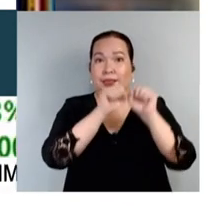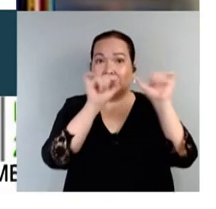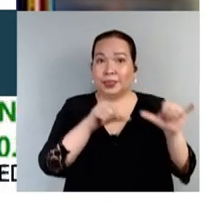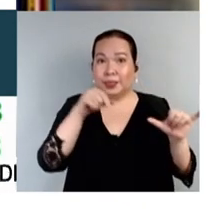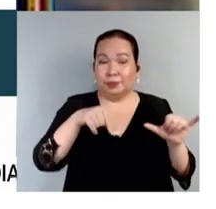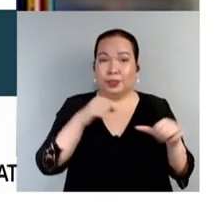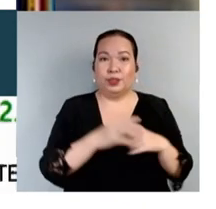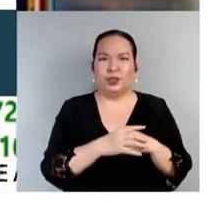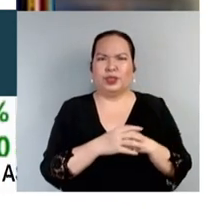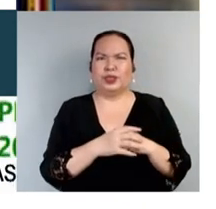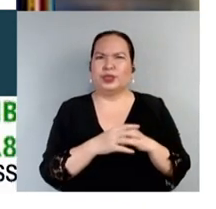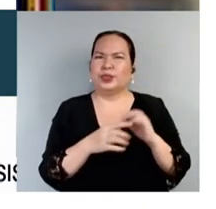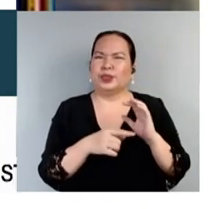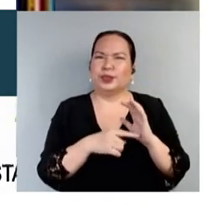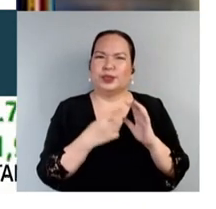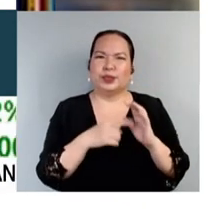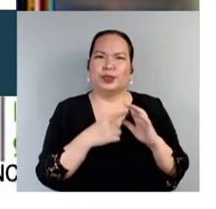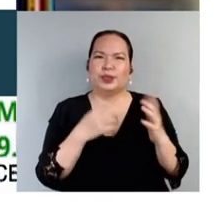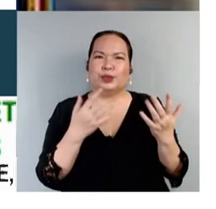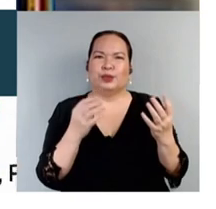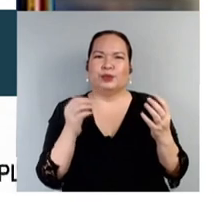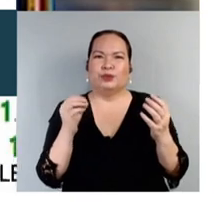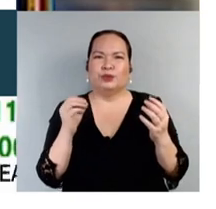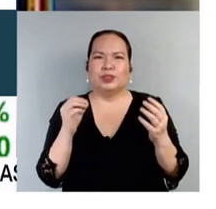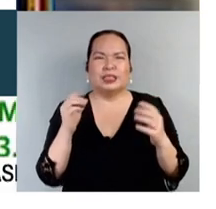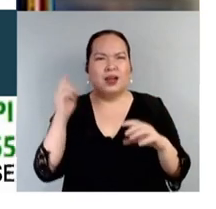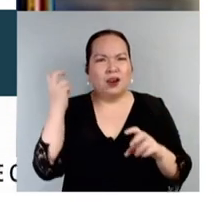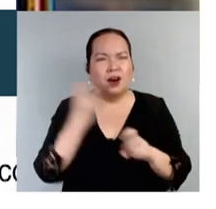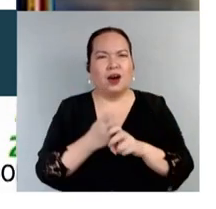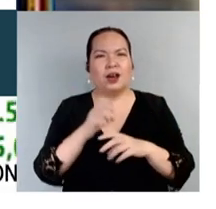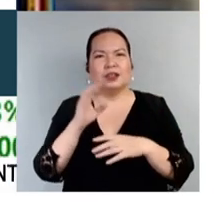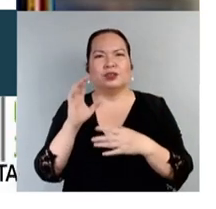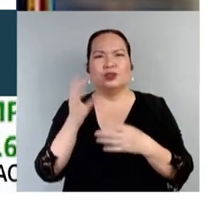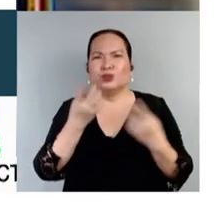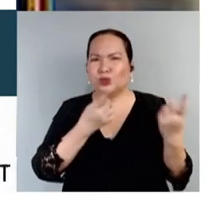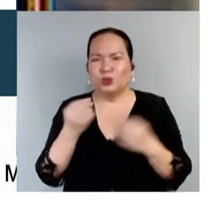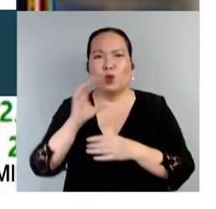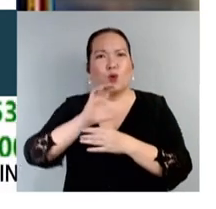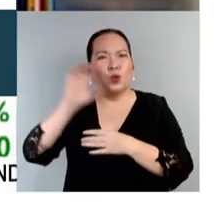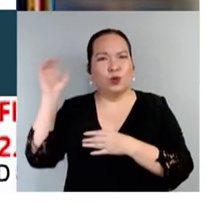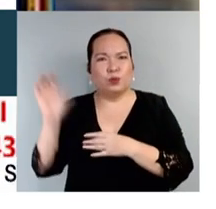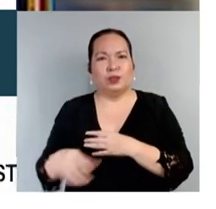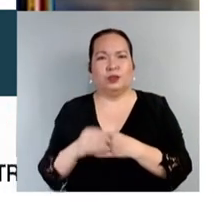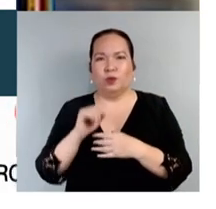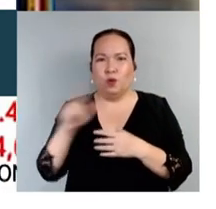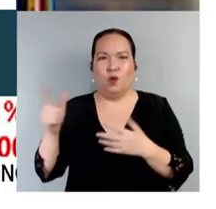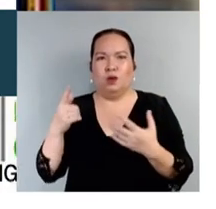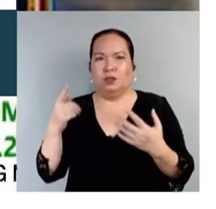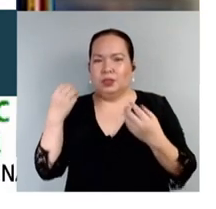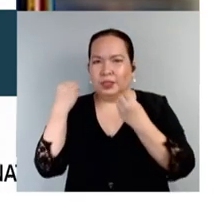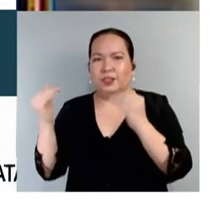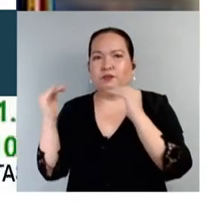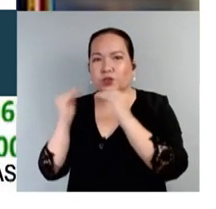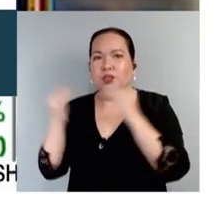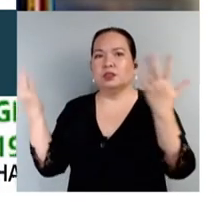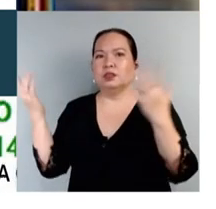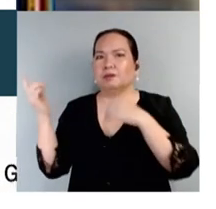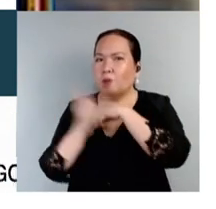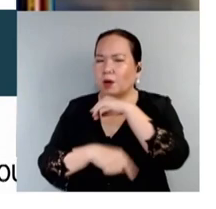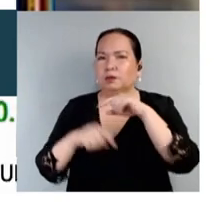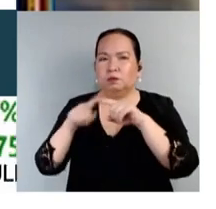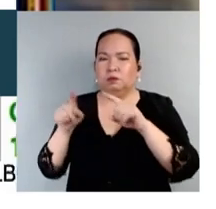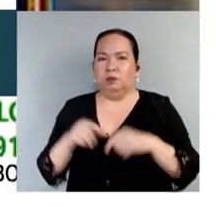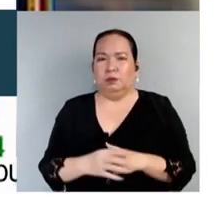allow the completion of many of these initiatives. I mean, again, if we will be very objective, and I hope that we can be